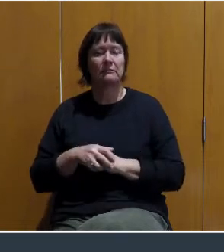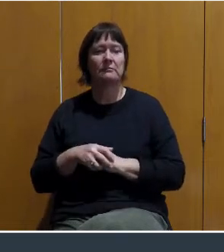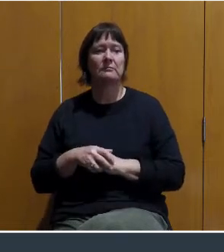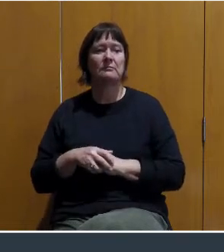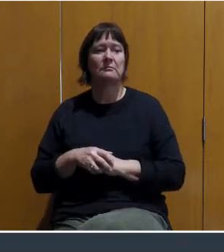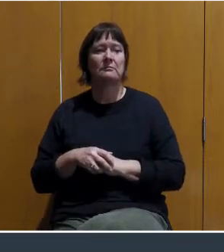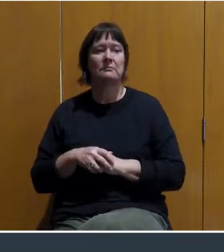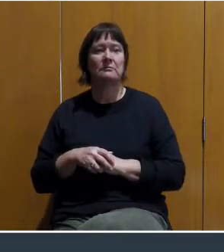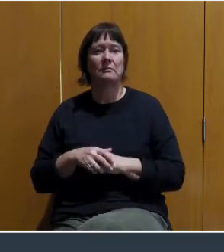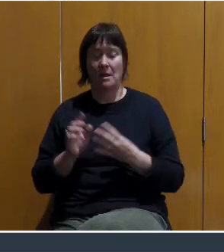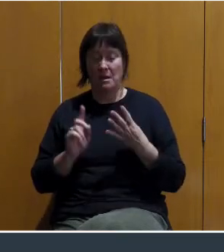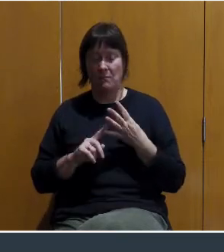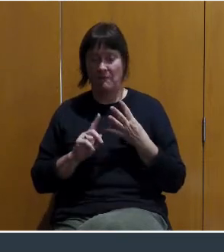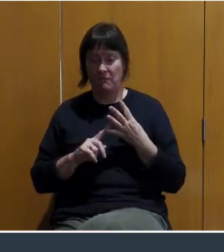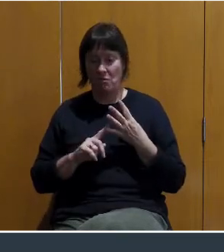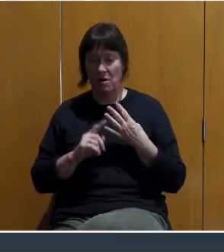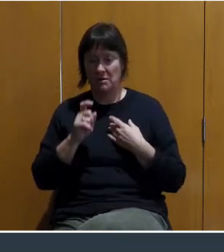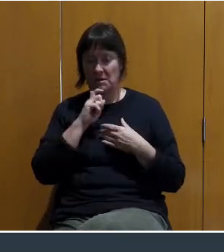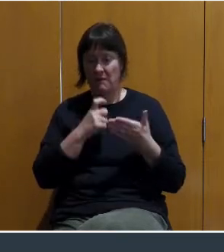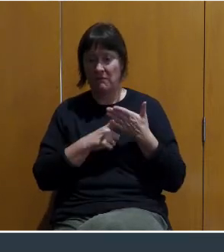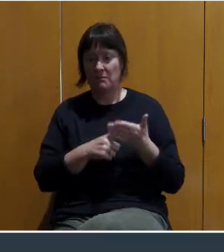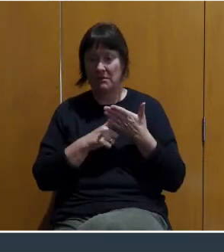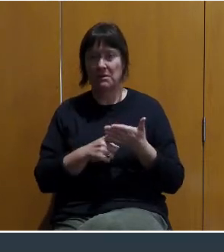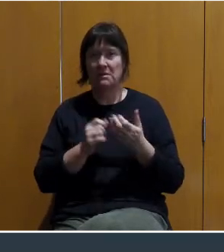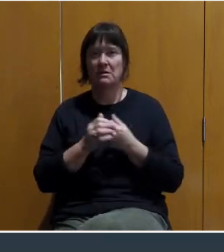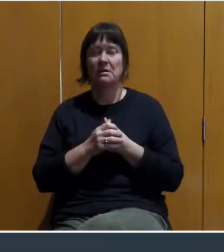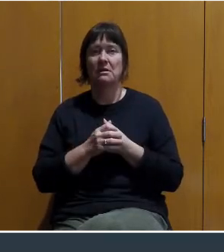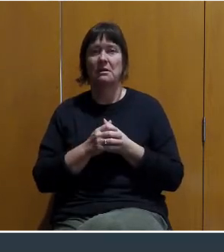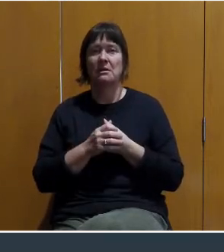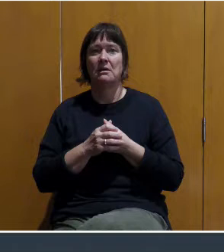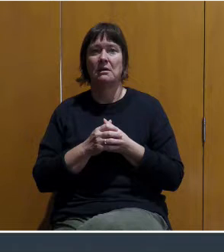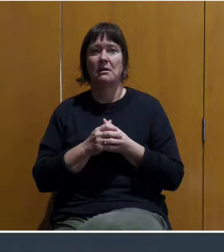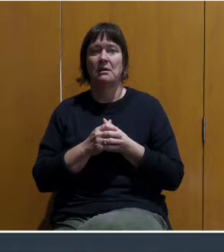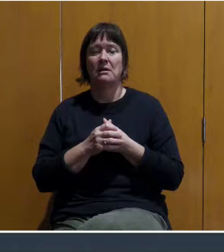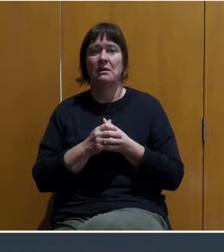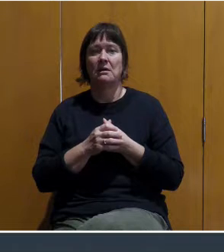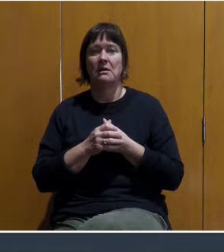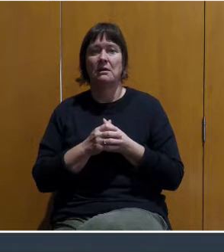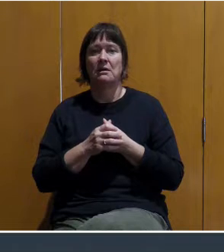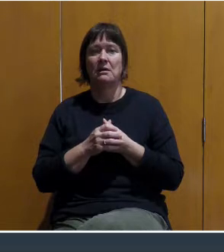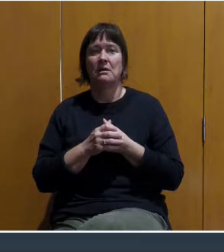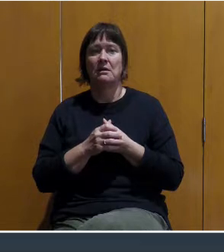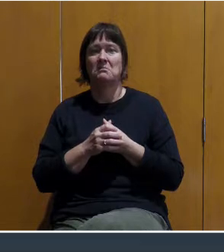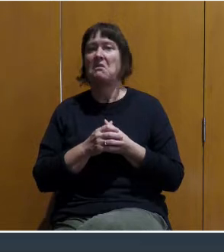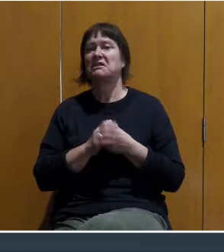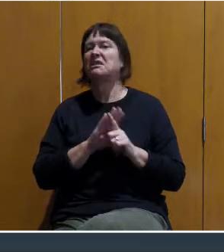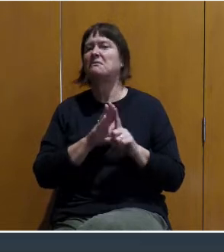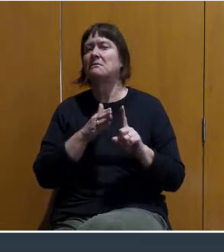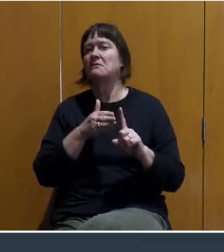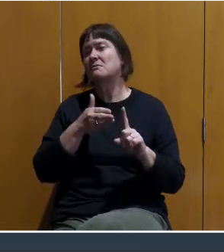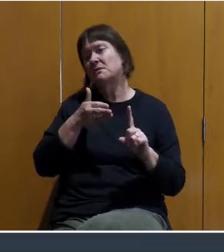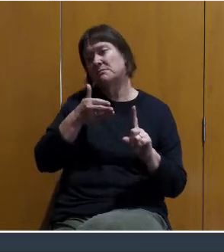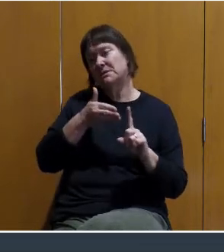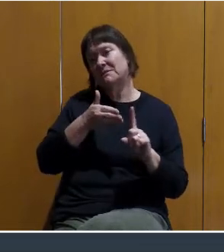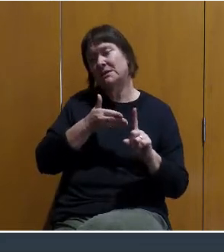This is and number 4, staff recommendations. It's not something I explicitly submitted on, but